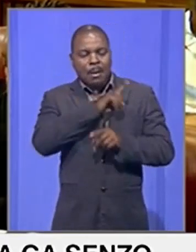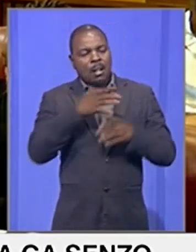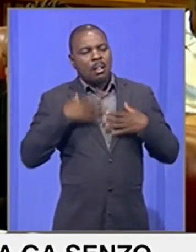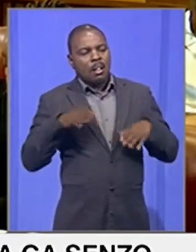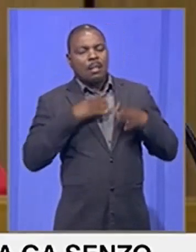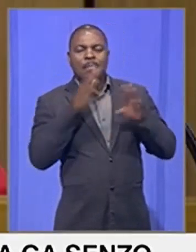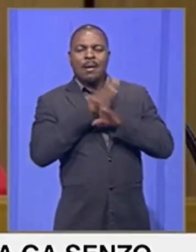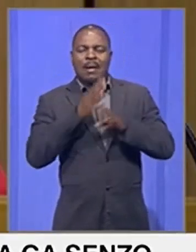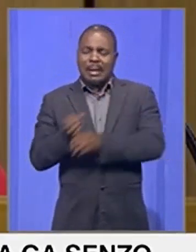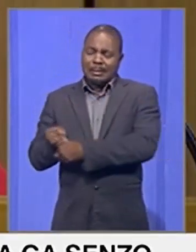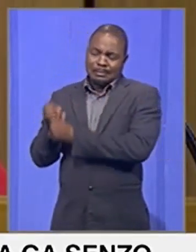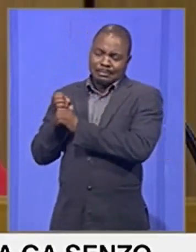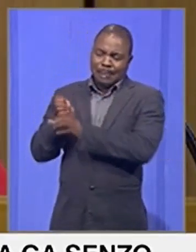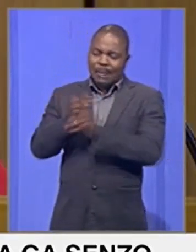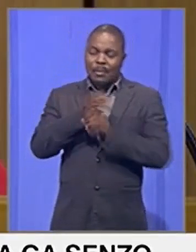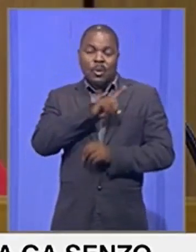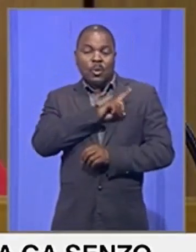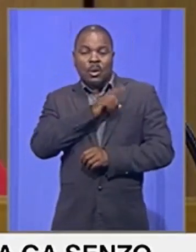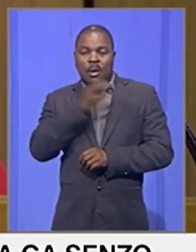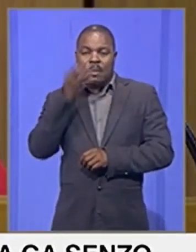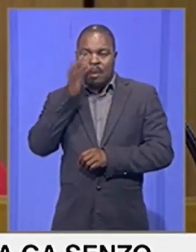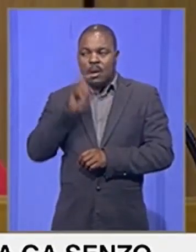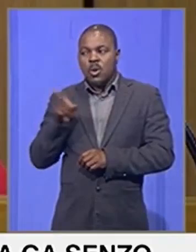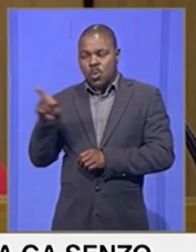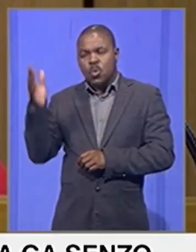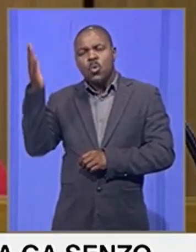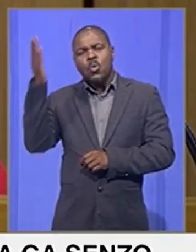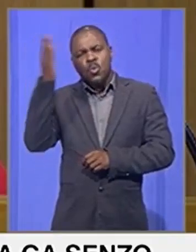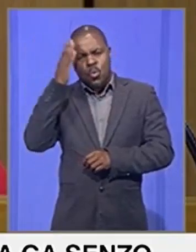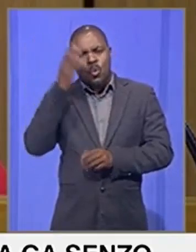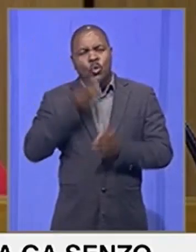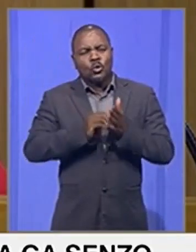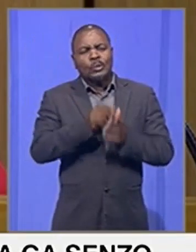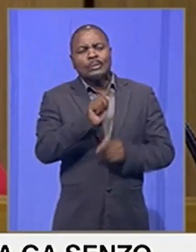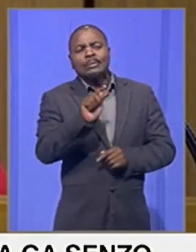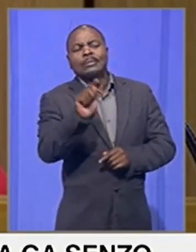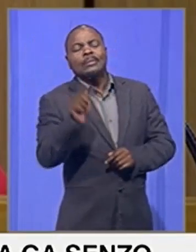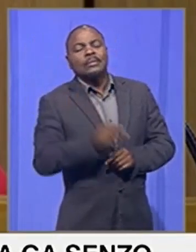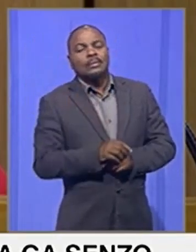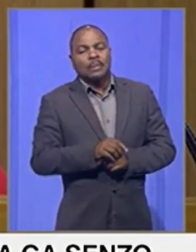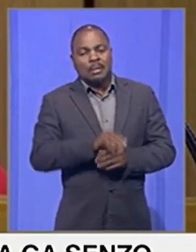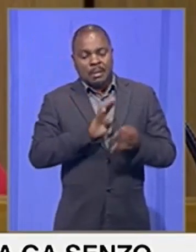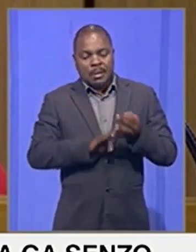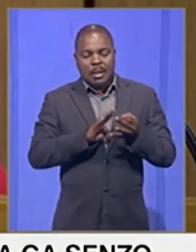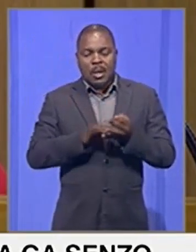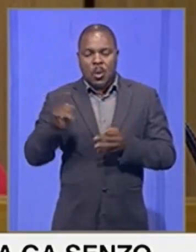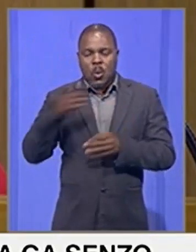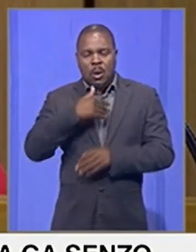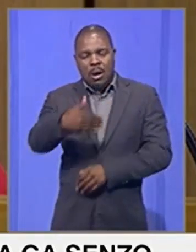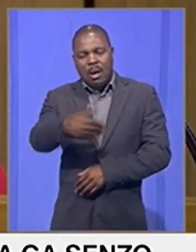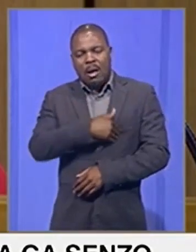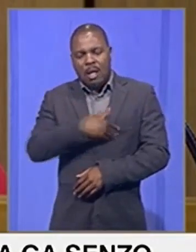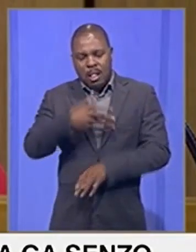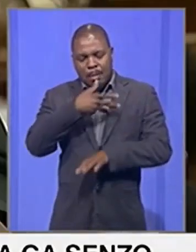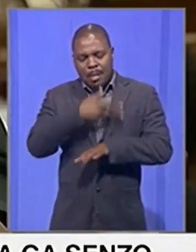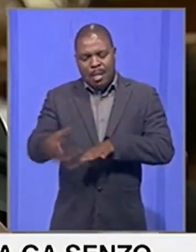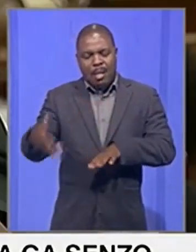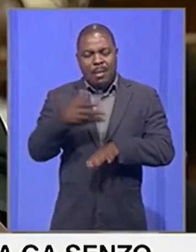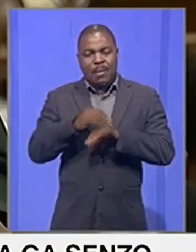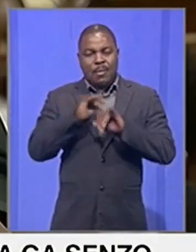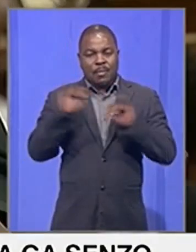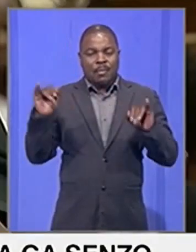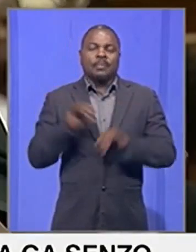sepodisi. A re ba ne ba molatofatsa ka go itse dirukhutlhi tseo di neng di ba tseneletse. A re ba mo tlogetse a gobetse a tshologa madi. As